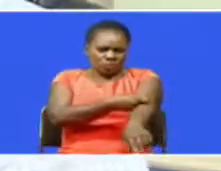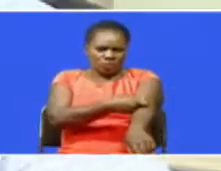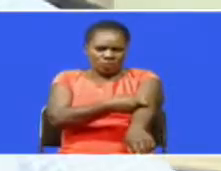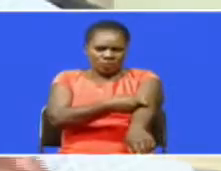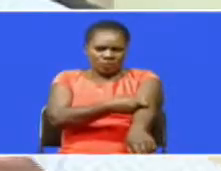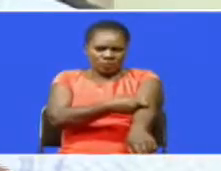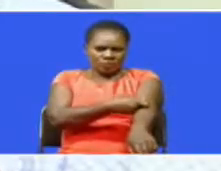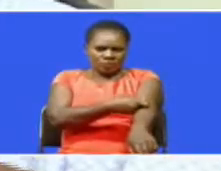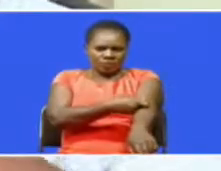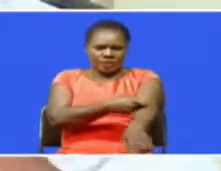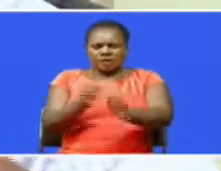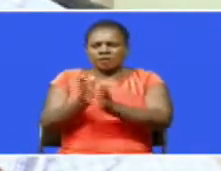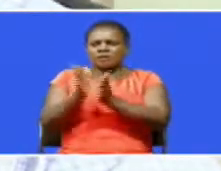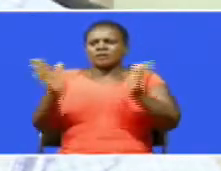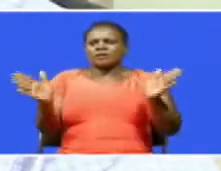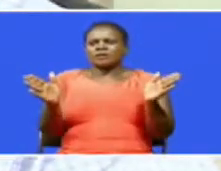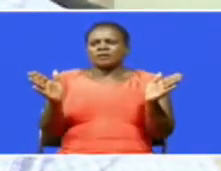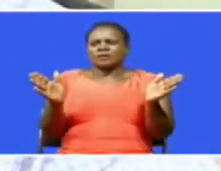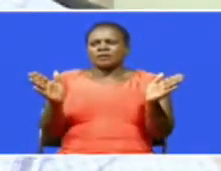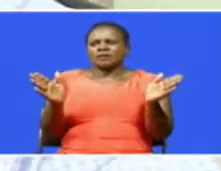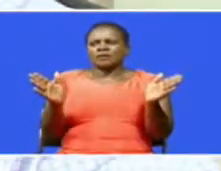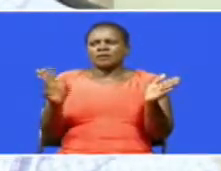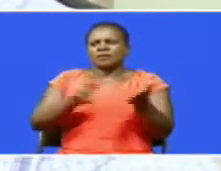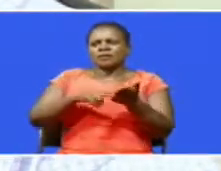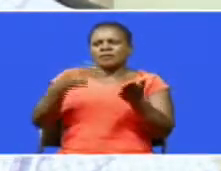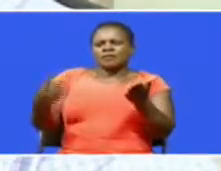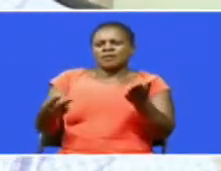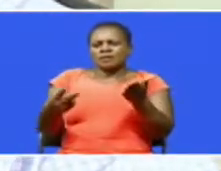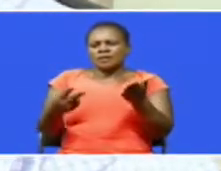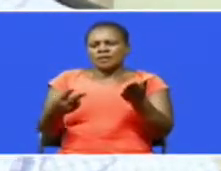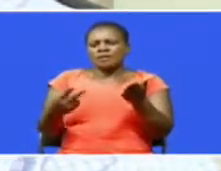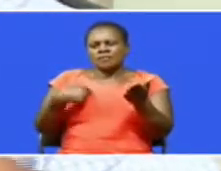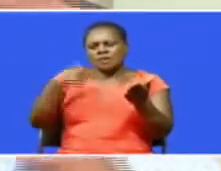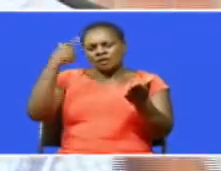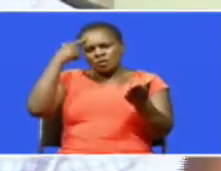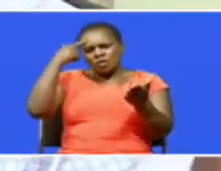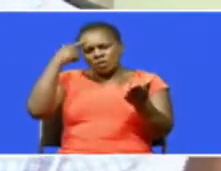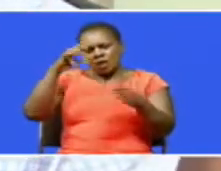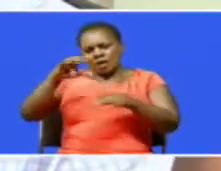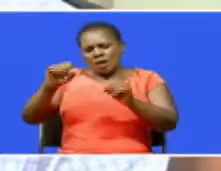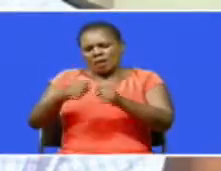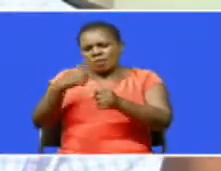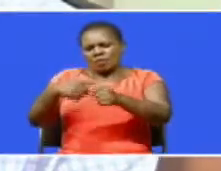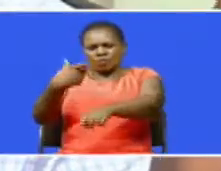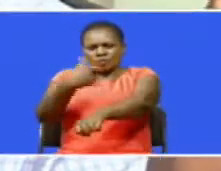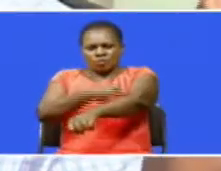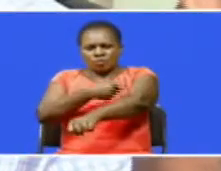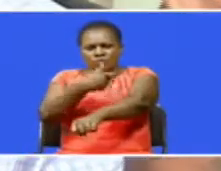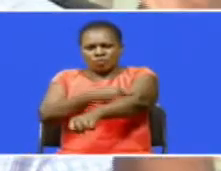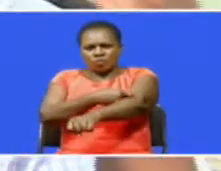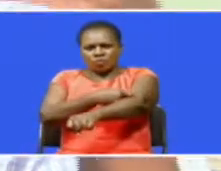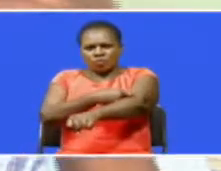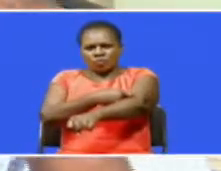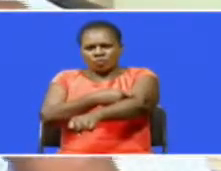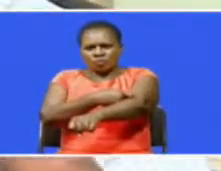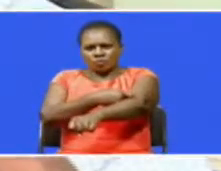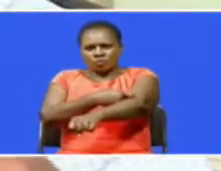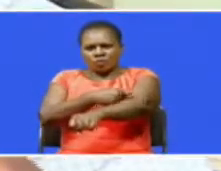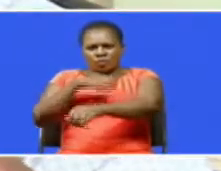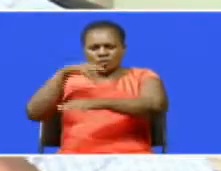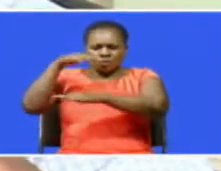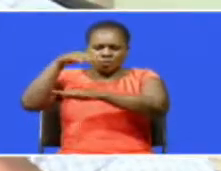vaccinations. So in general, I don't have the figures off the top of my head. You'll find that the vaccination rates actually